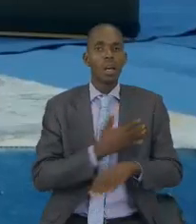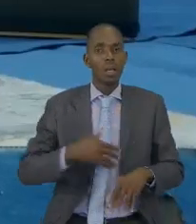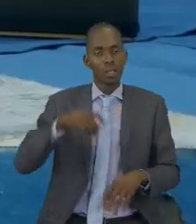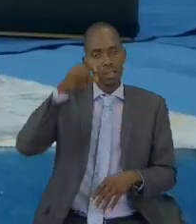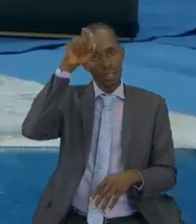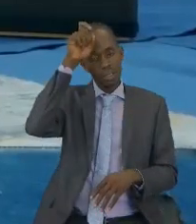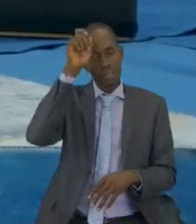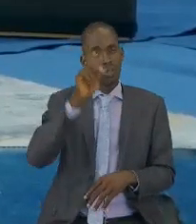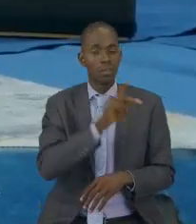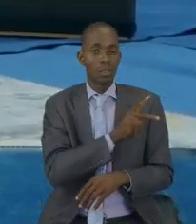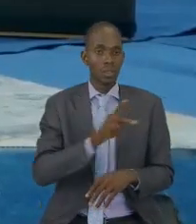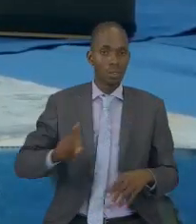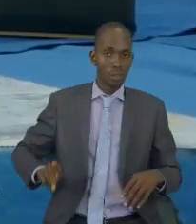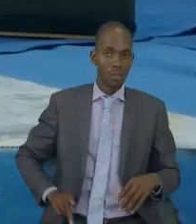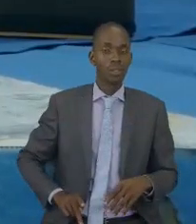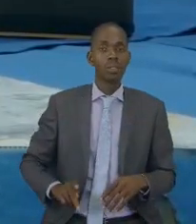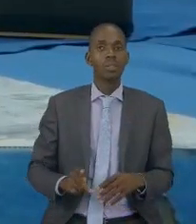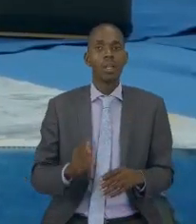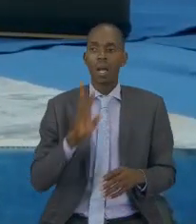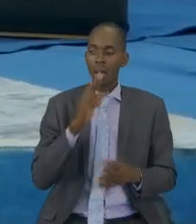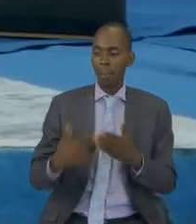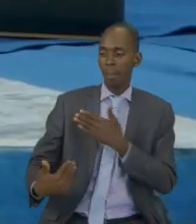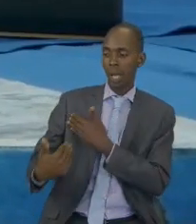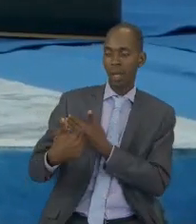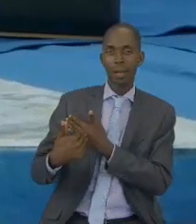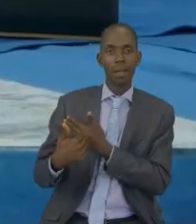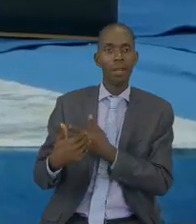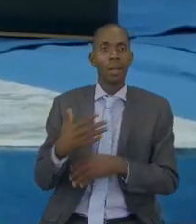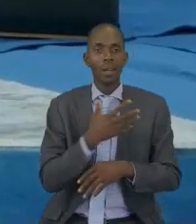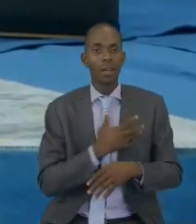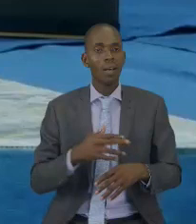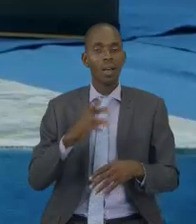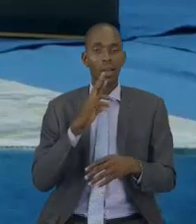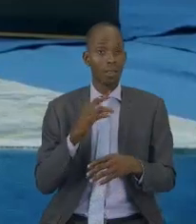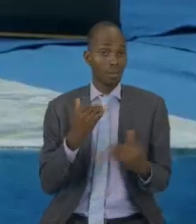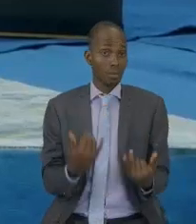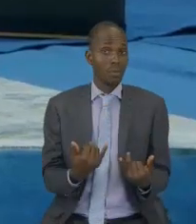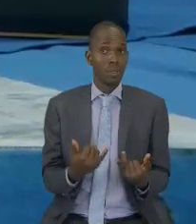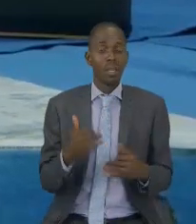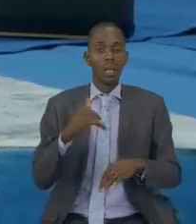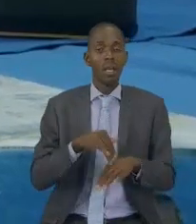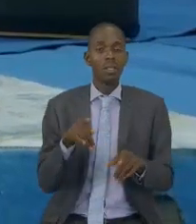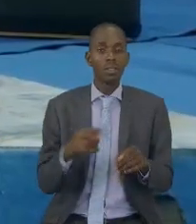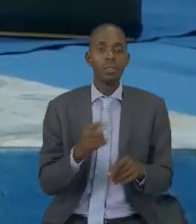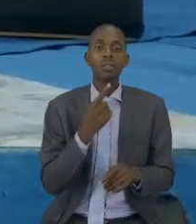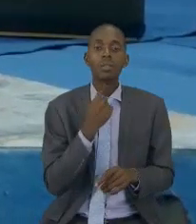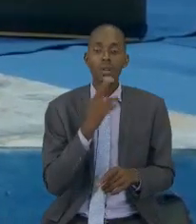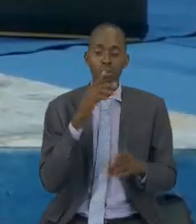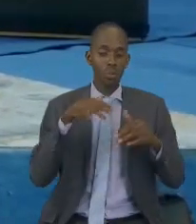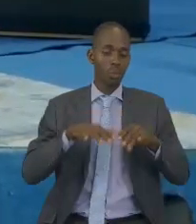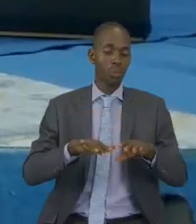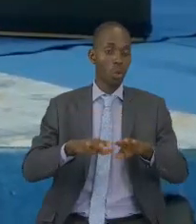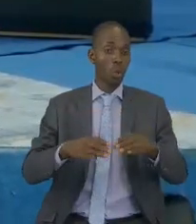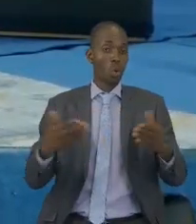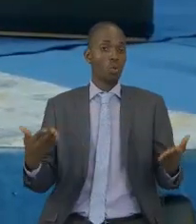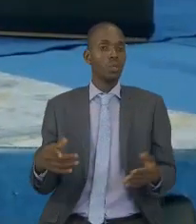his chariots were behind them. And now, as the Red Sea opened for them, they